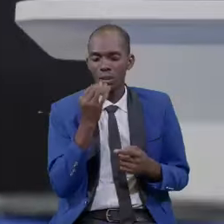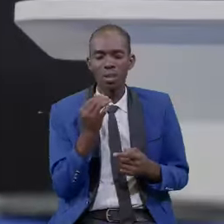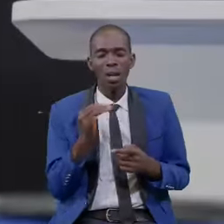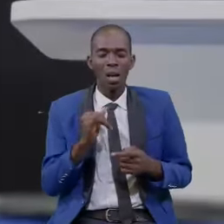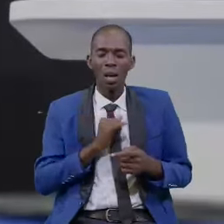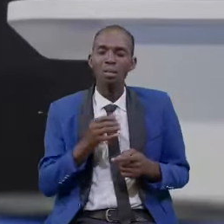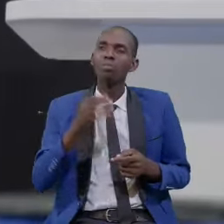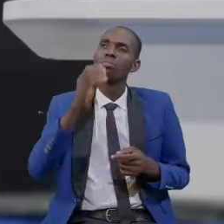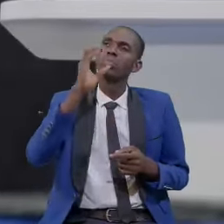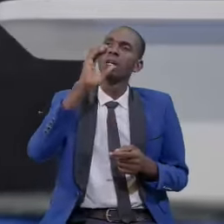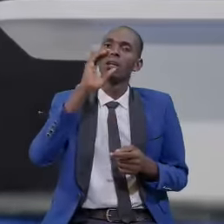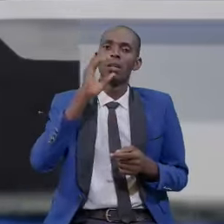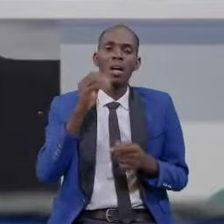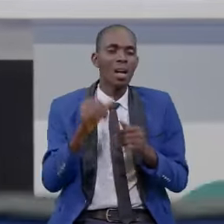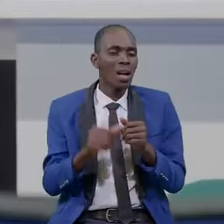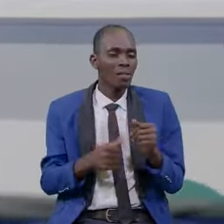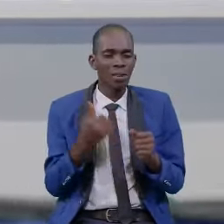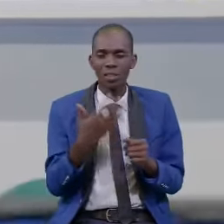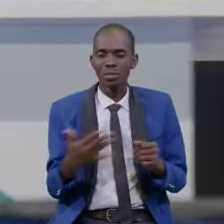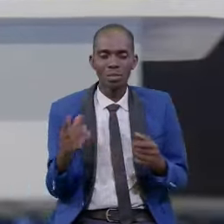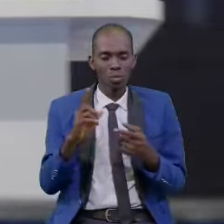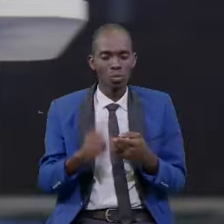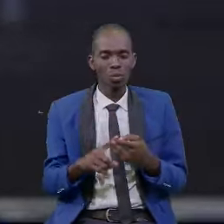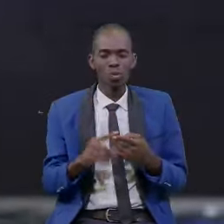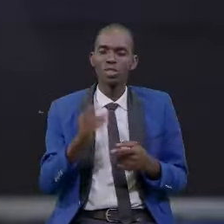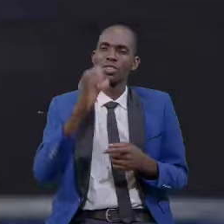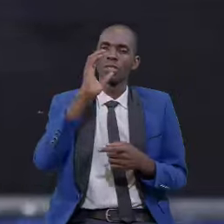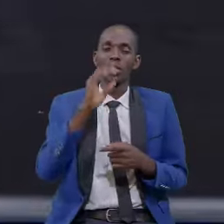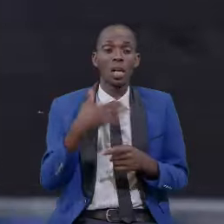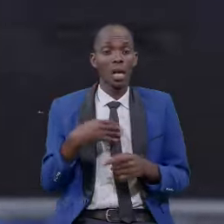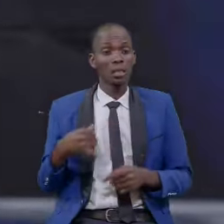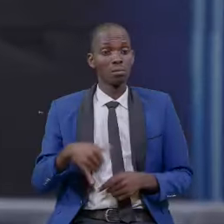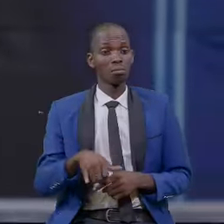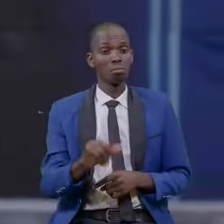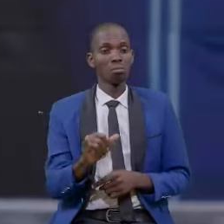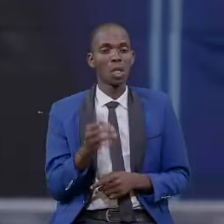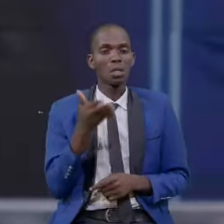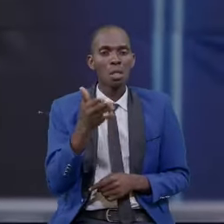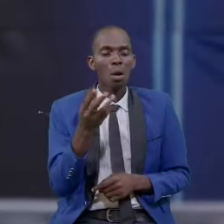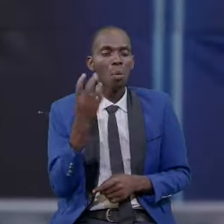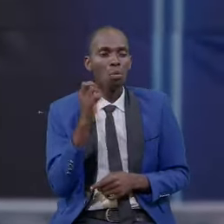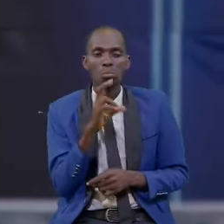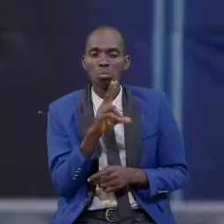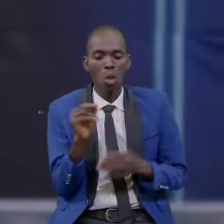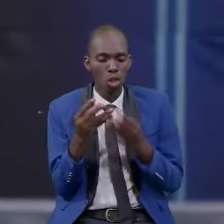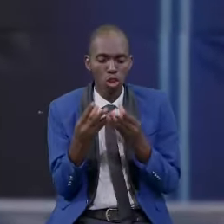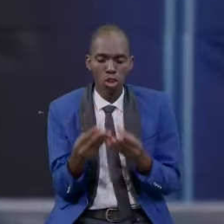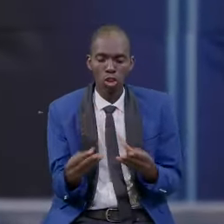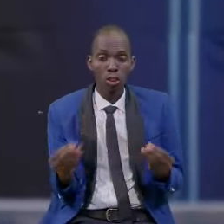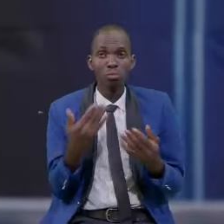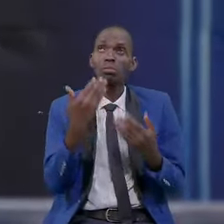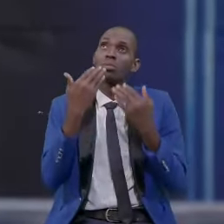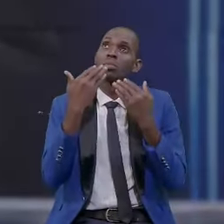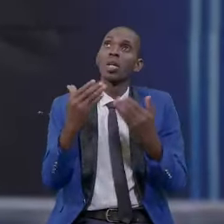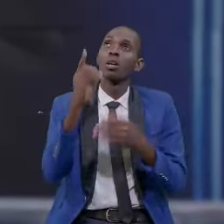I drank everything they told me to drink, and yet there was no solution. Thank God tonight you